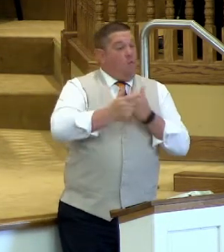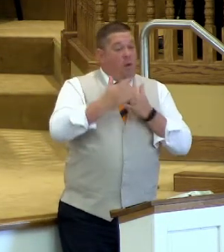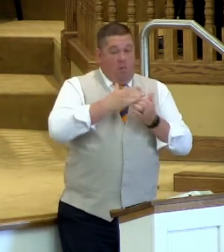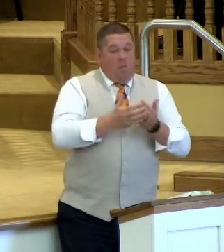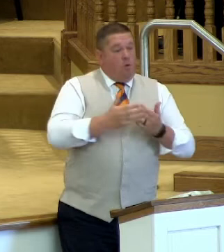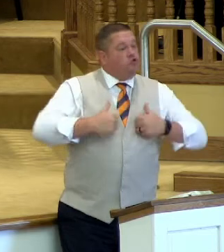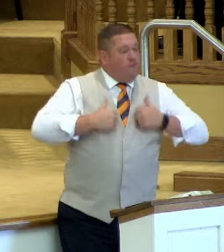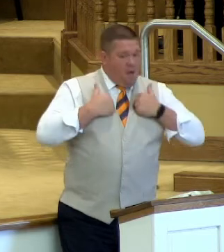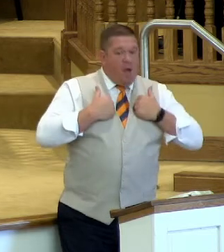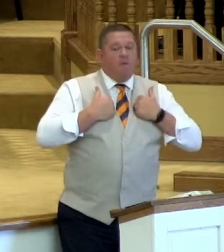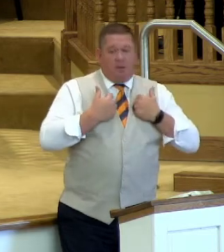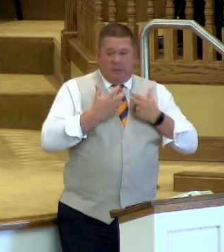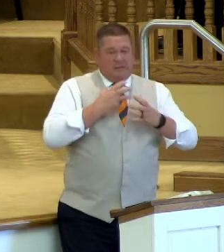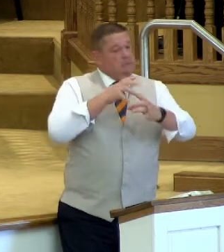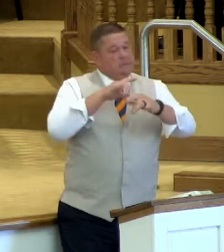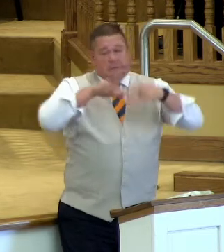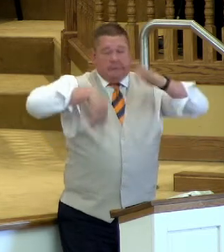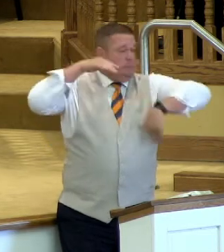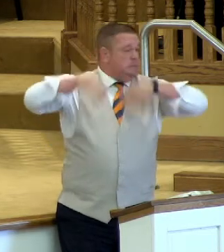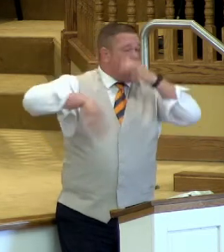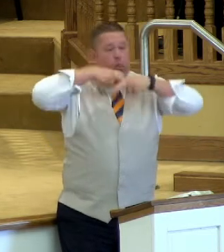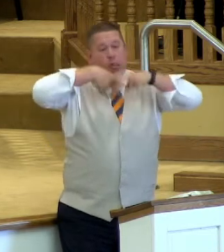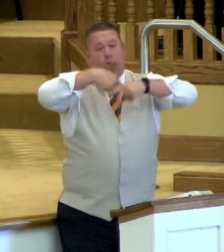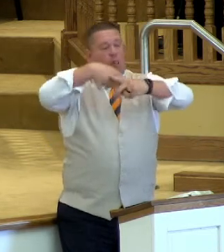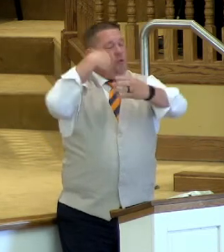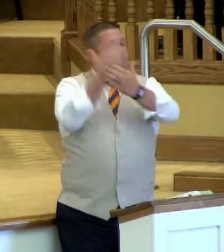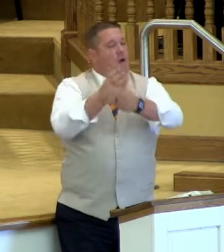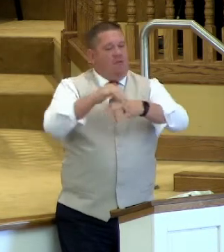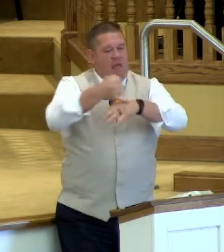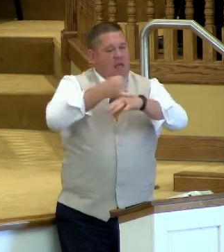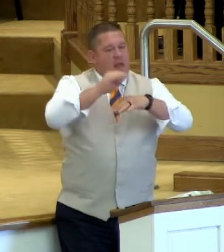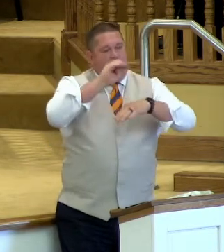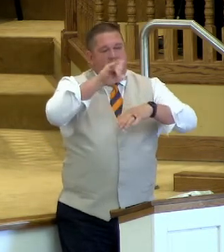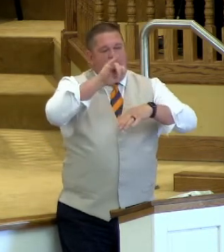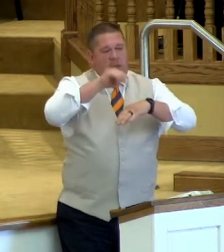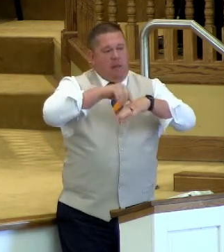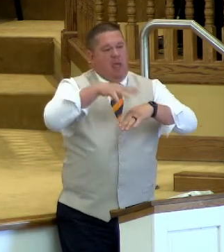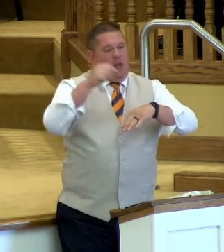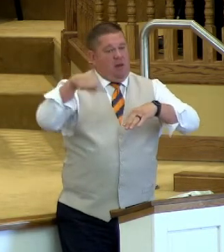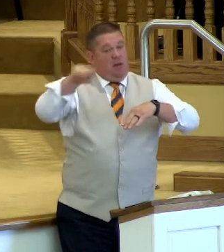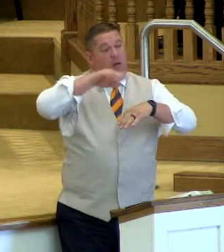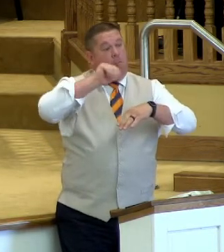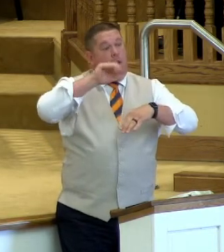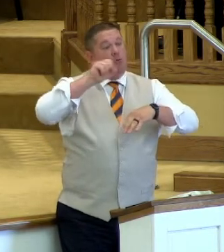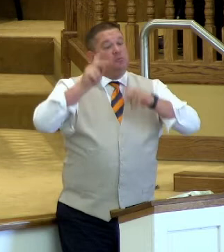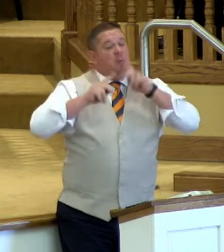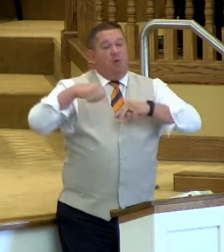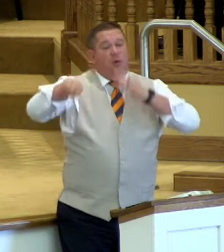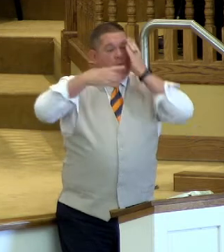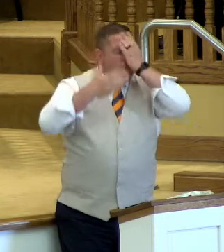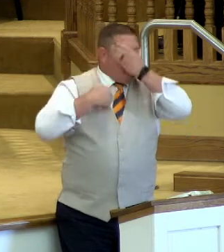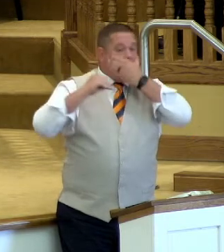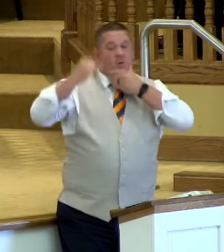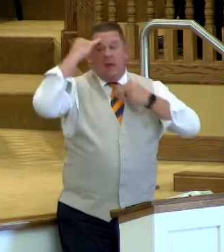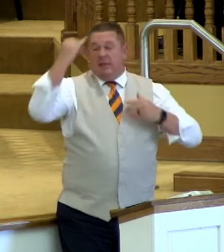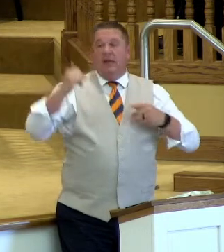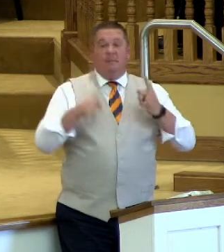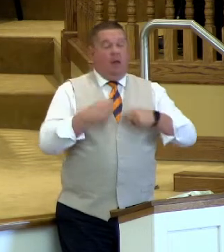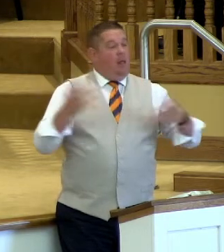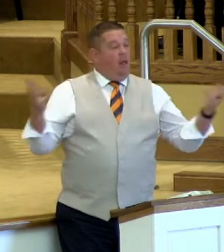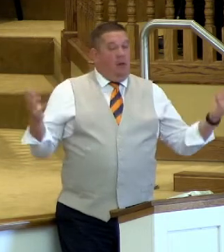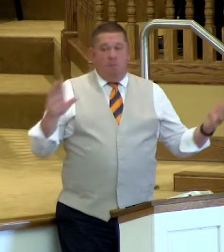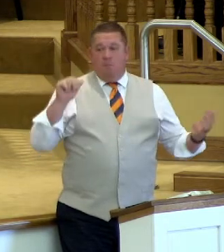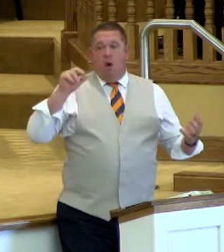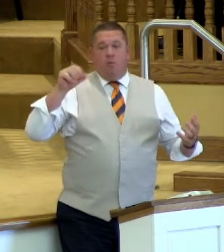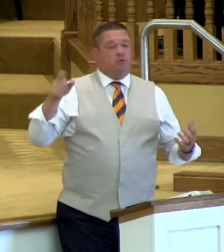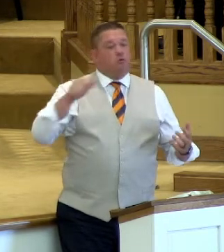everyone on the boat survives, and they get stranded on this island of Melita. And there's barbarous people there that, you know, they probably have no idea about anything.